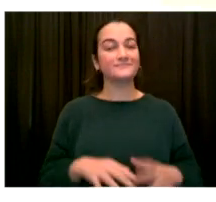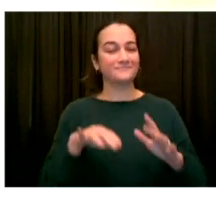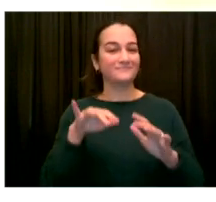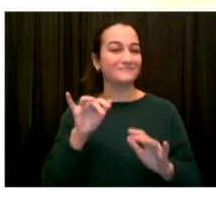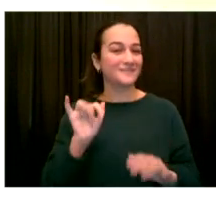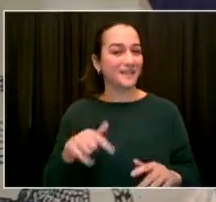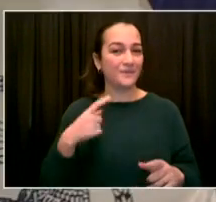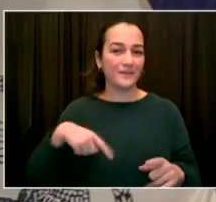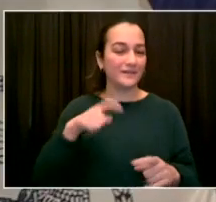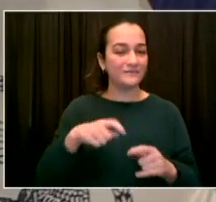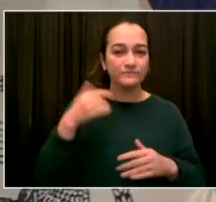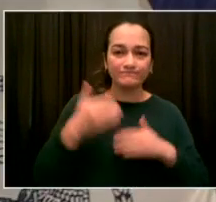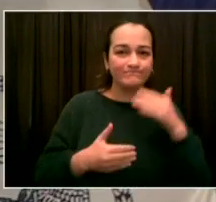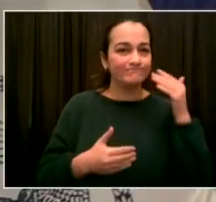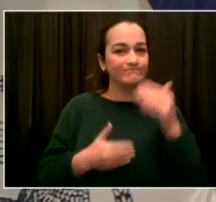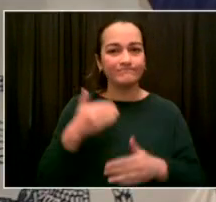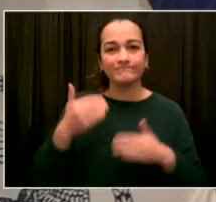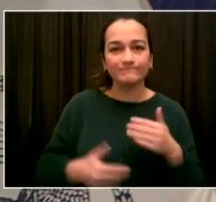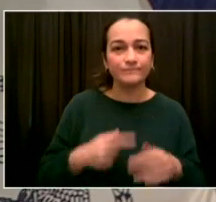Thank you. Go ahead, Katie.